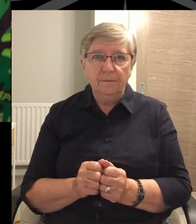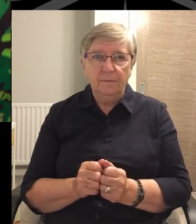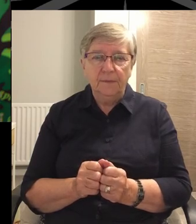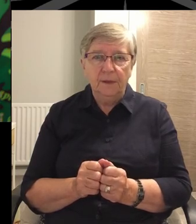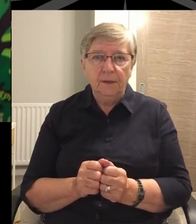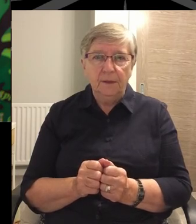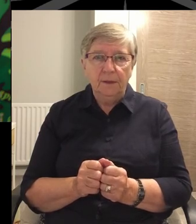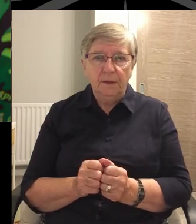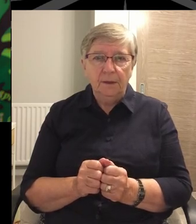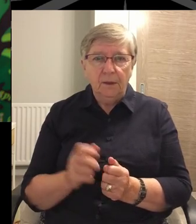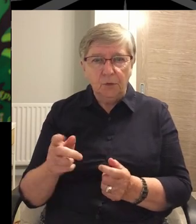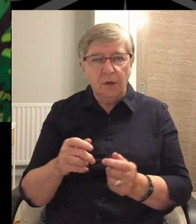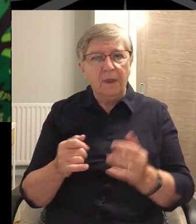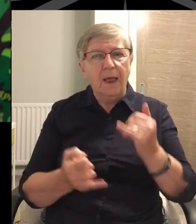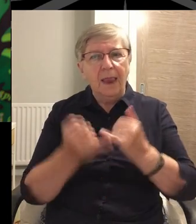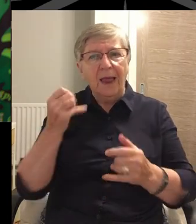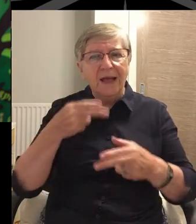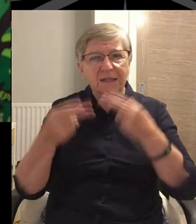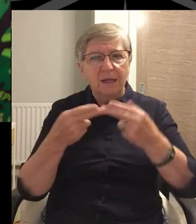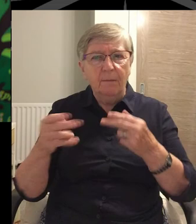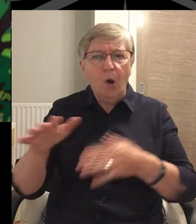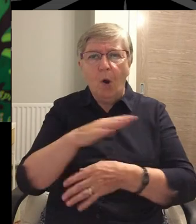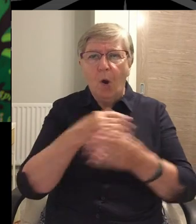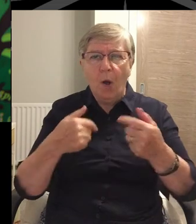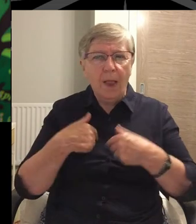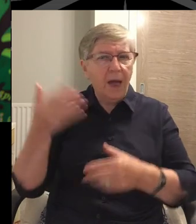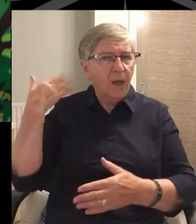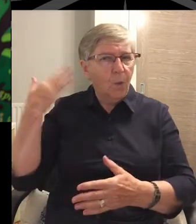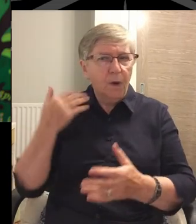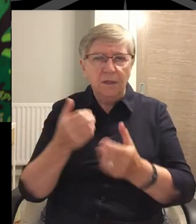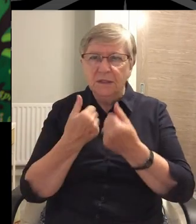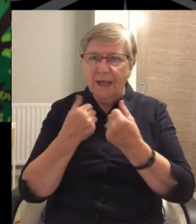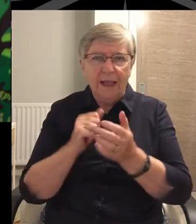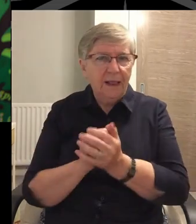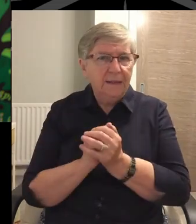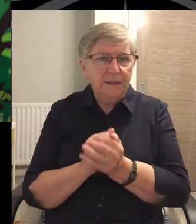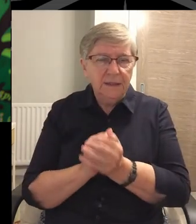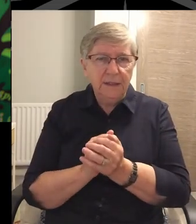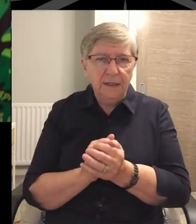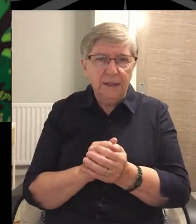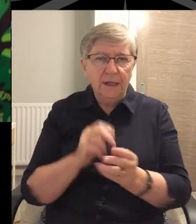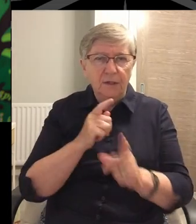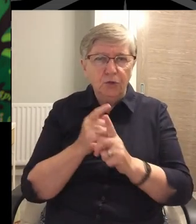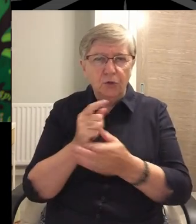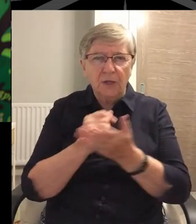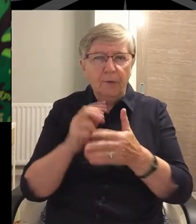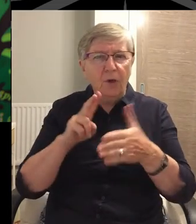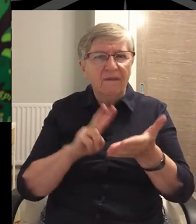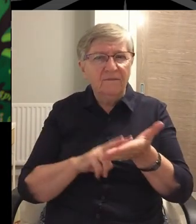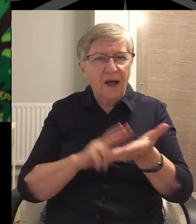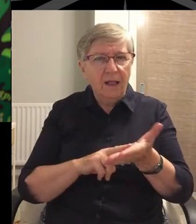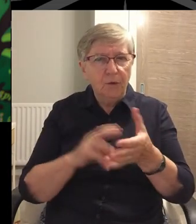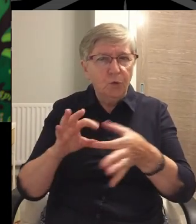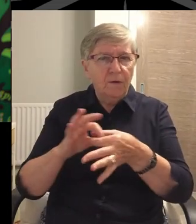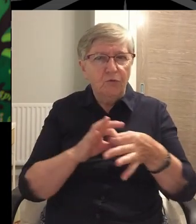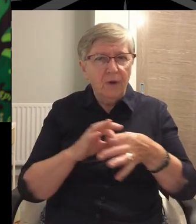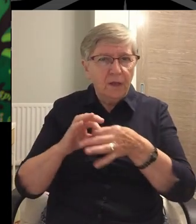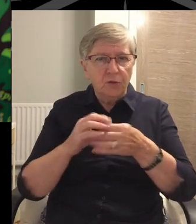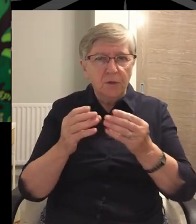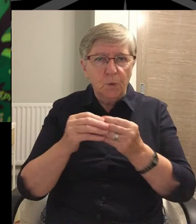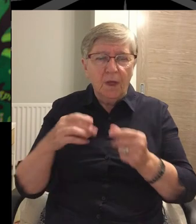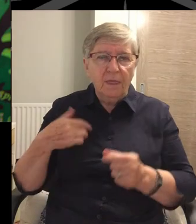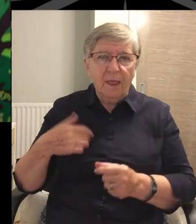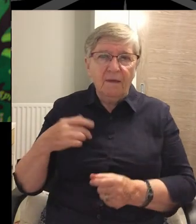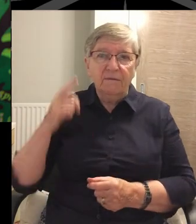A moment, a closing hymn, All I Once Held Dear, which speaks of that value of our relationship with the living God as being the key